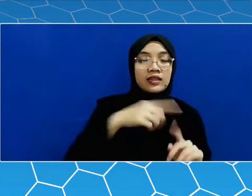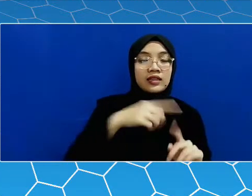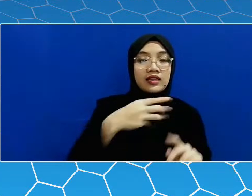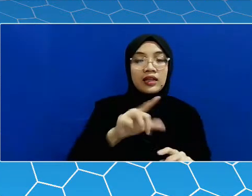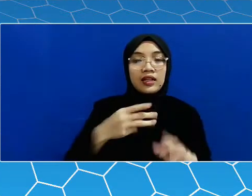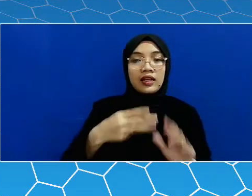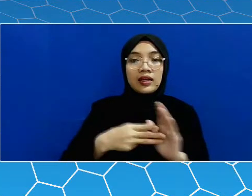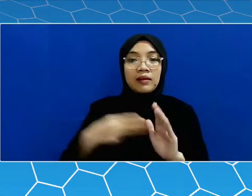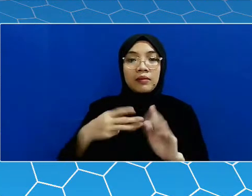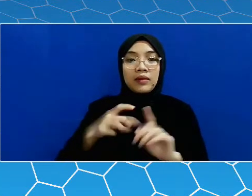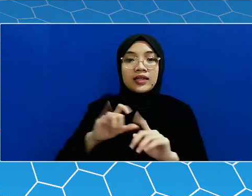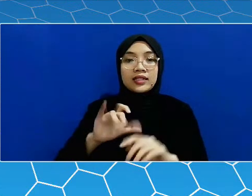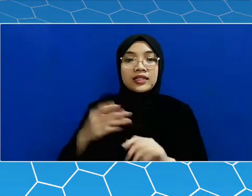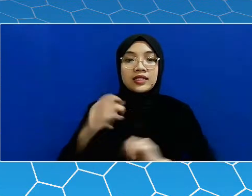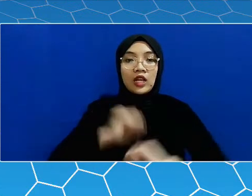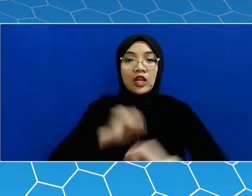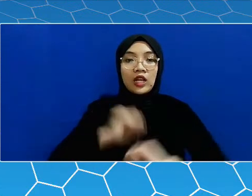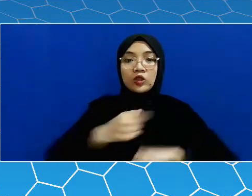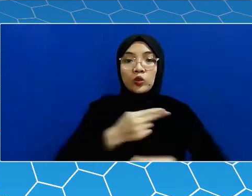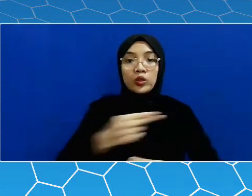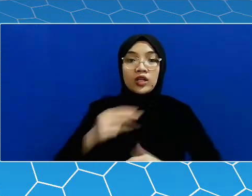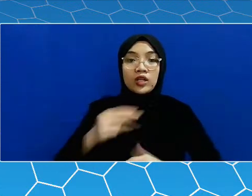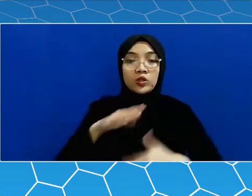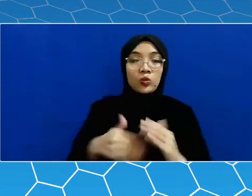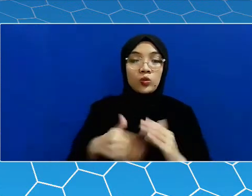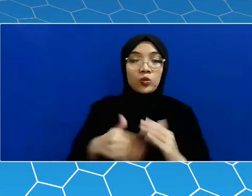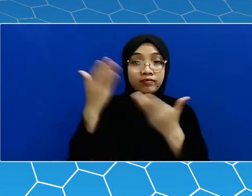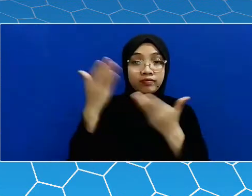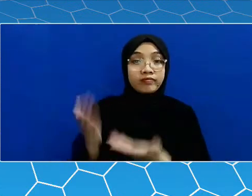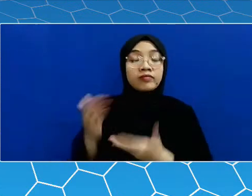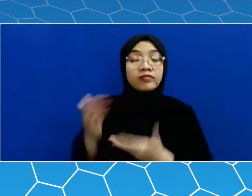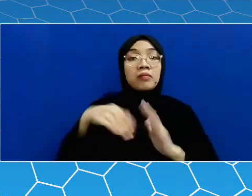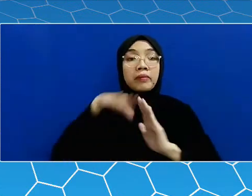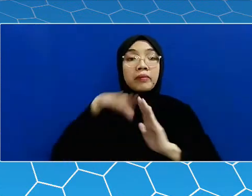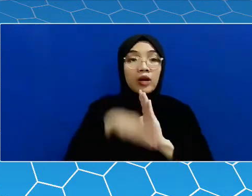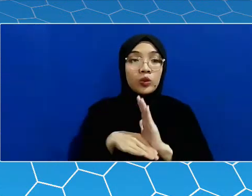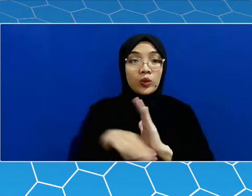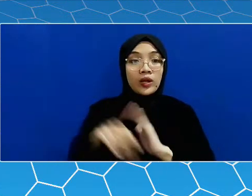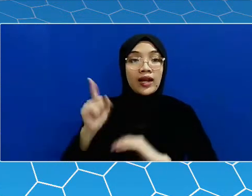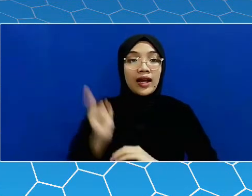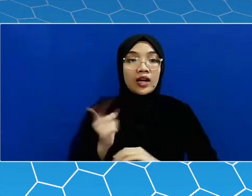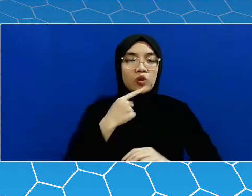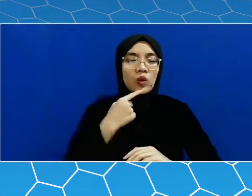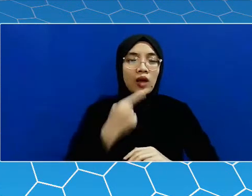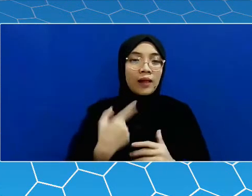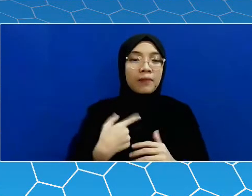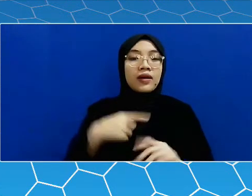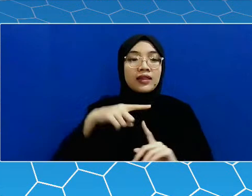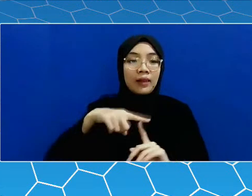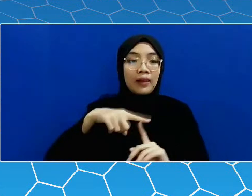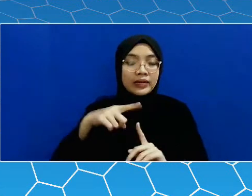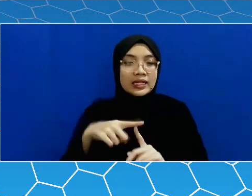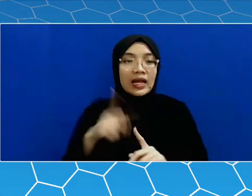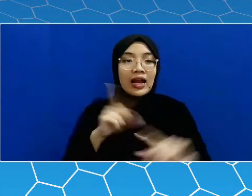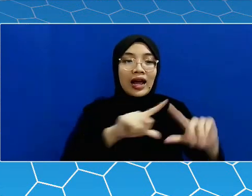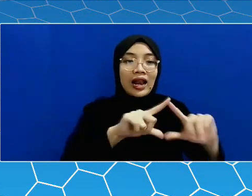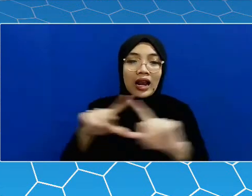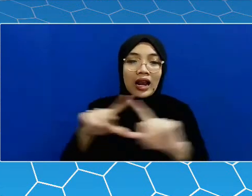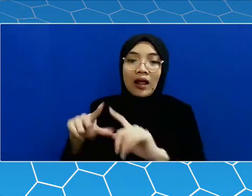This is the current regulation in Indonesia for the telemedicine. Slides. And there are many telemedicine tools in Indonesia,